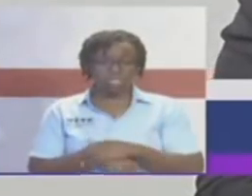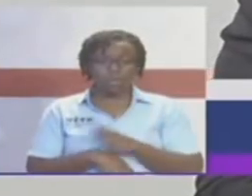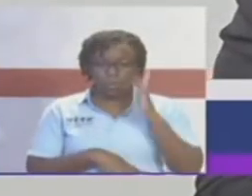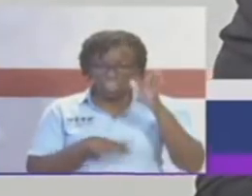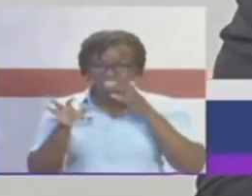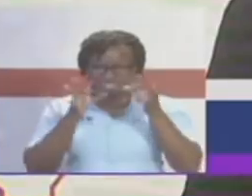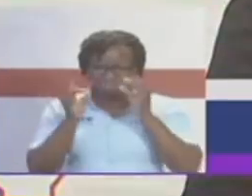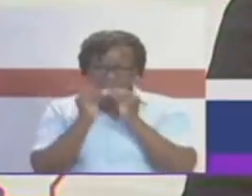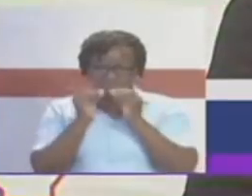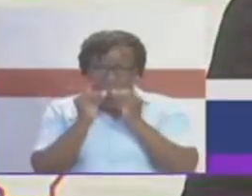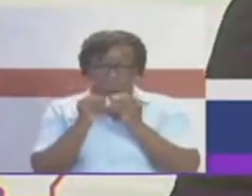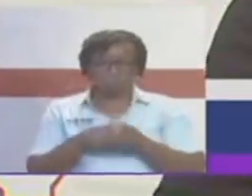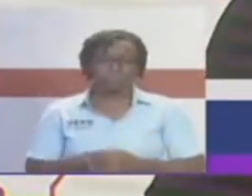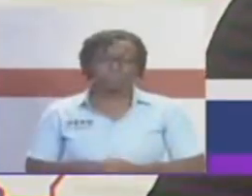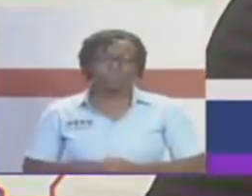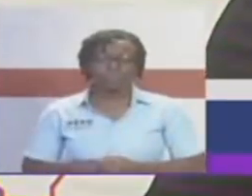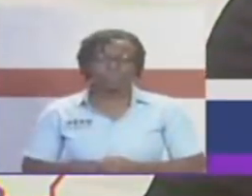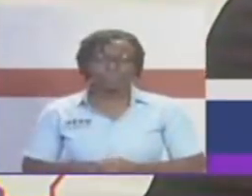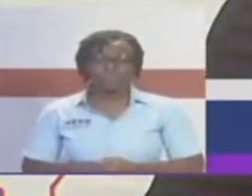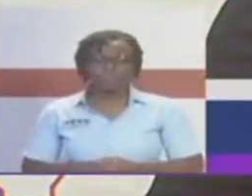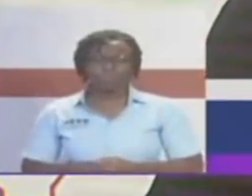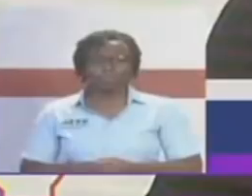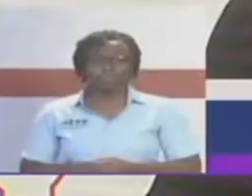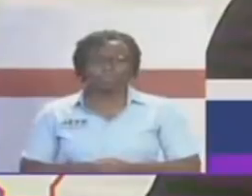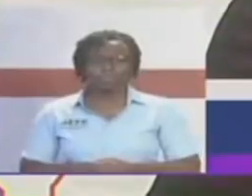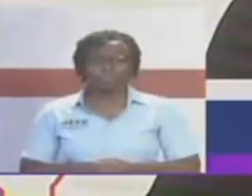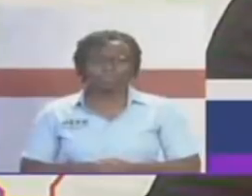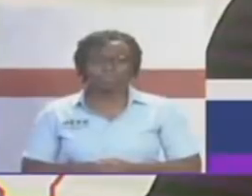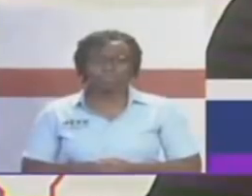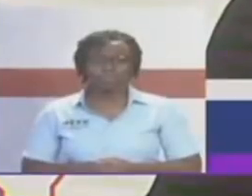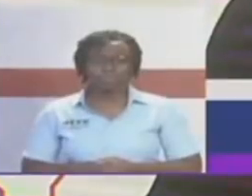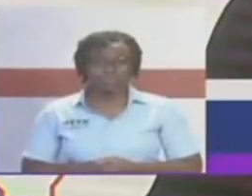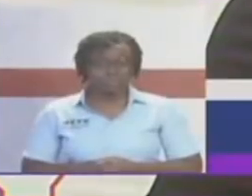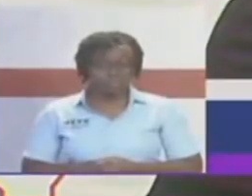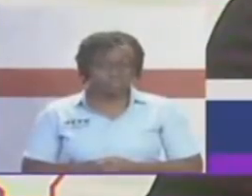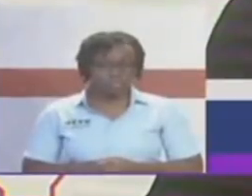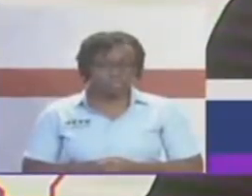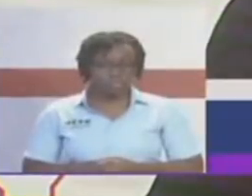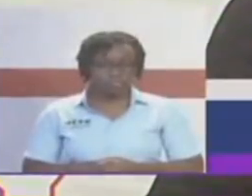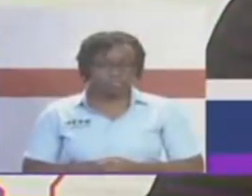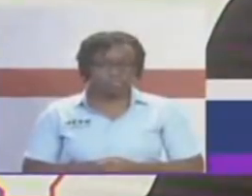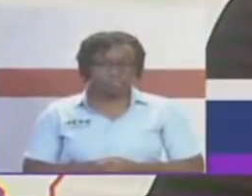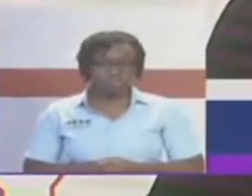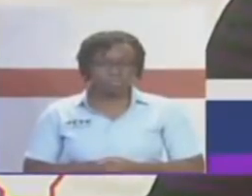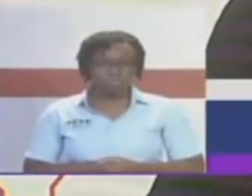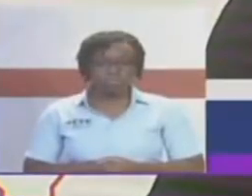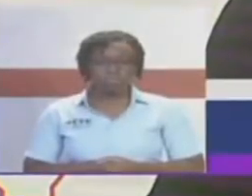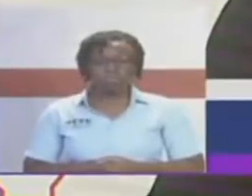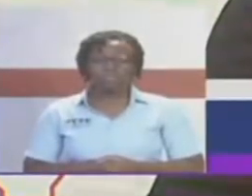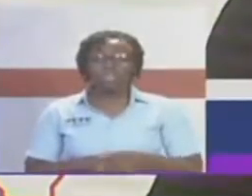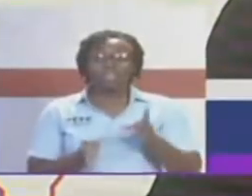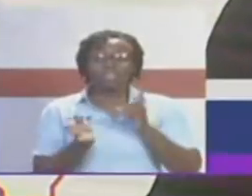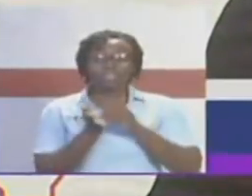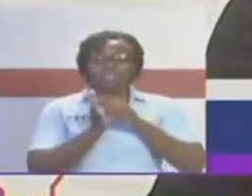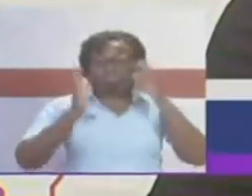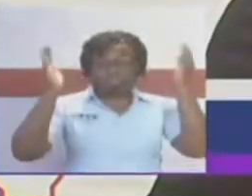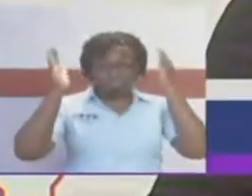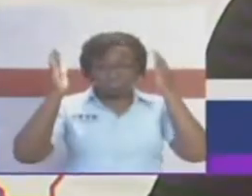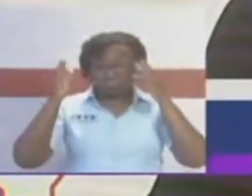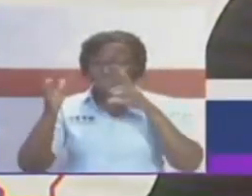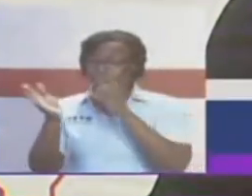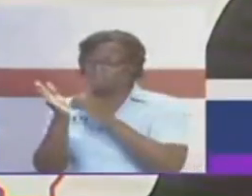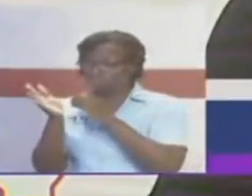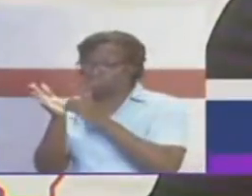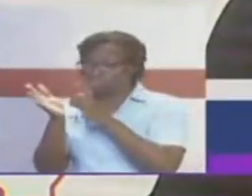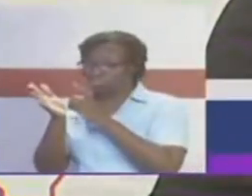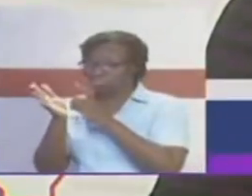Hospital. Members of the panel, Dr. Avery Hines, Dr. Emil Mohammed, Mr.